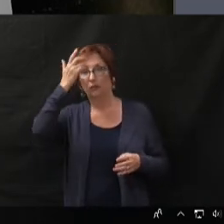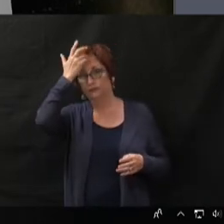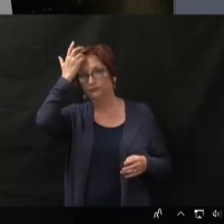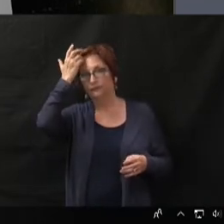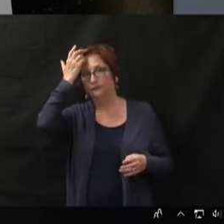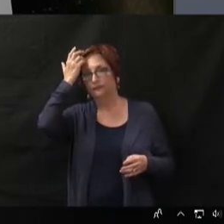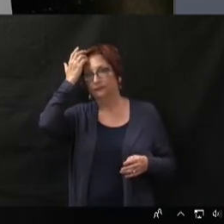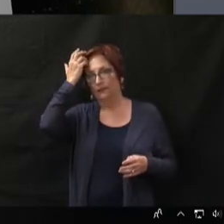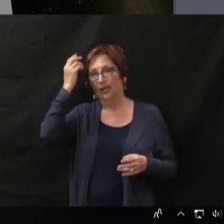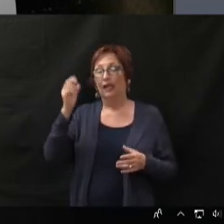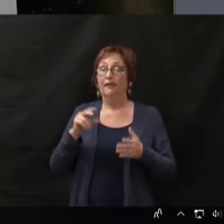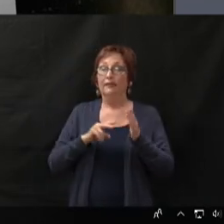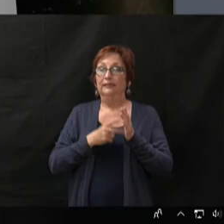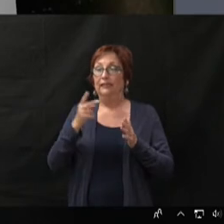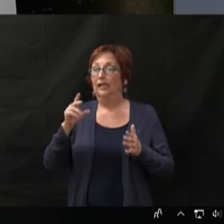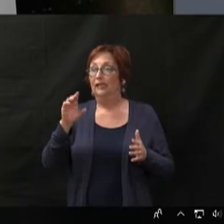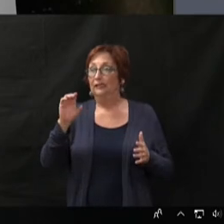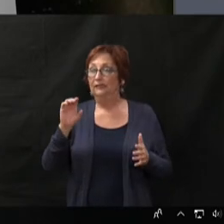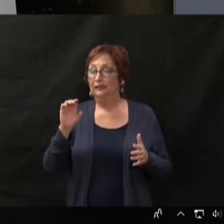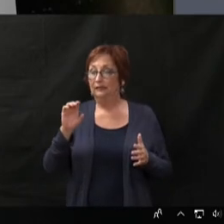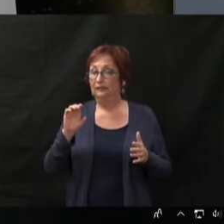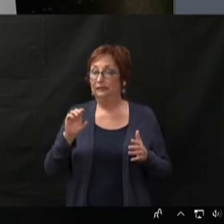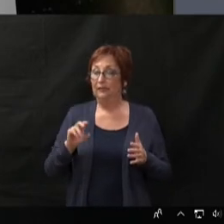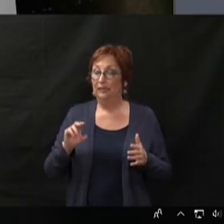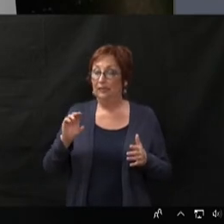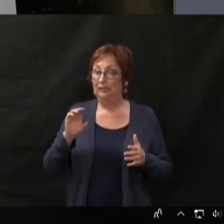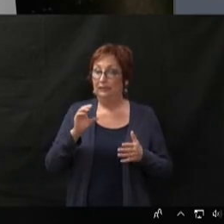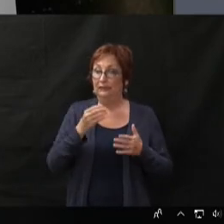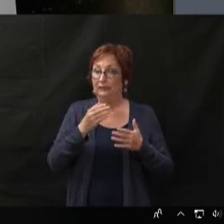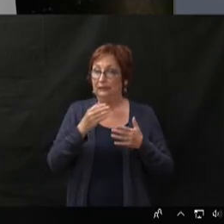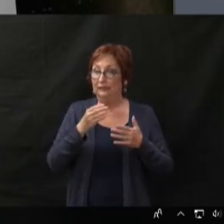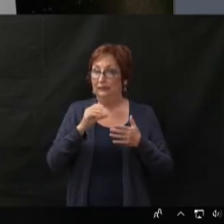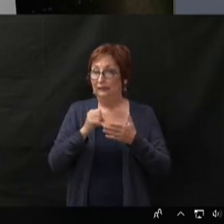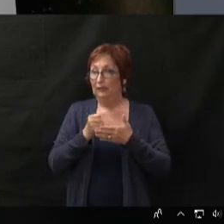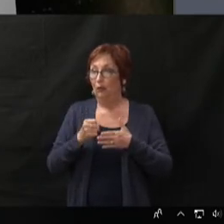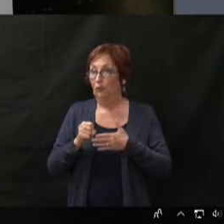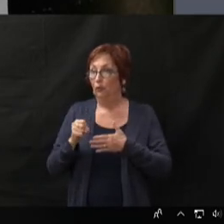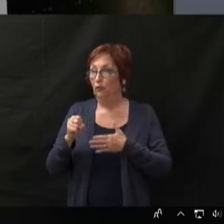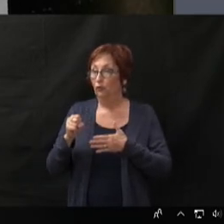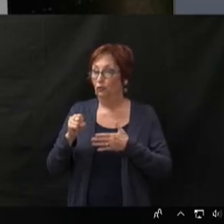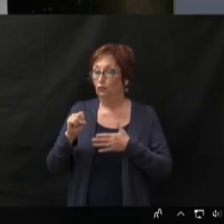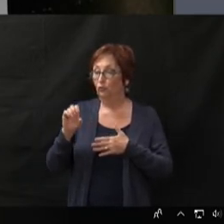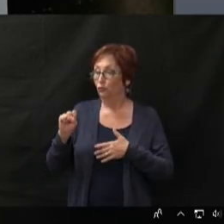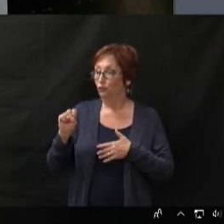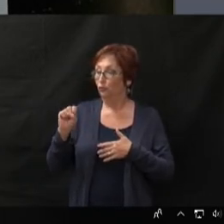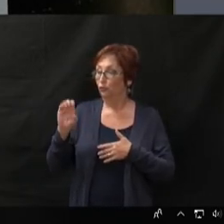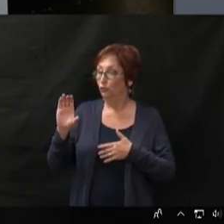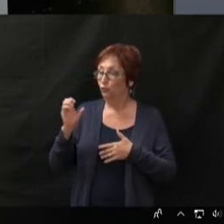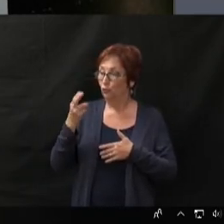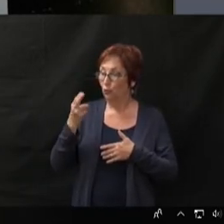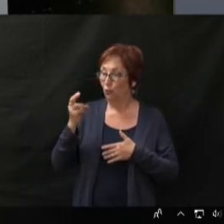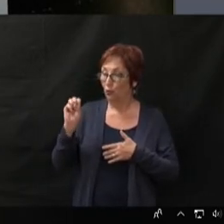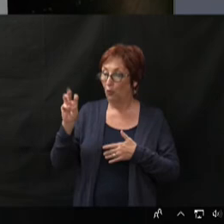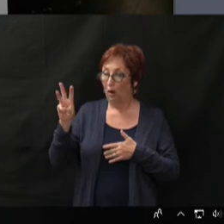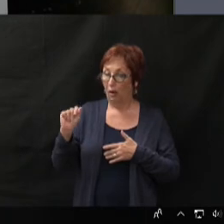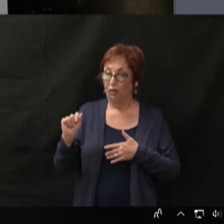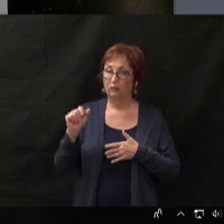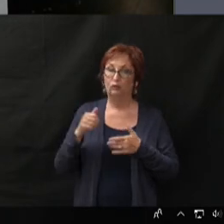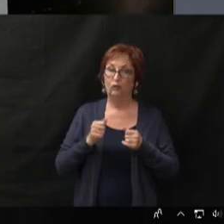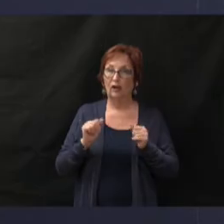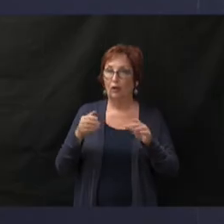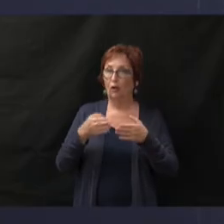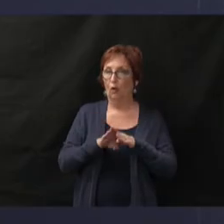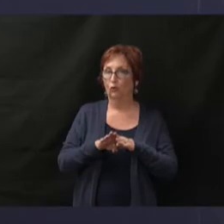syllable schwa, animal. Okay, it's an animal. So try it closed, try it schwa. It will come in